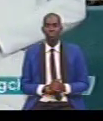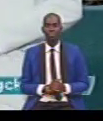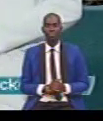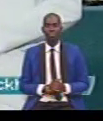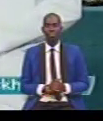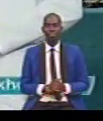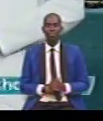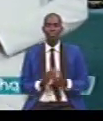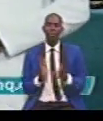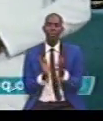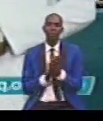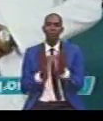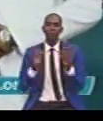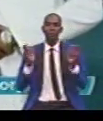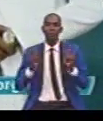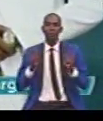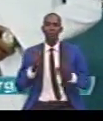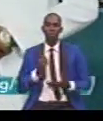Hallelujah.